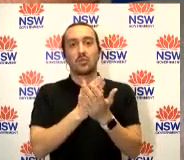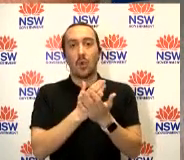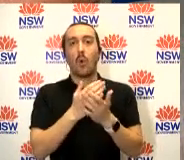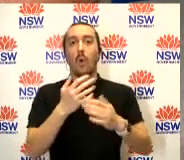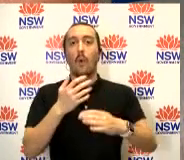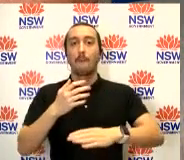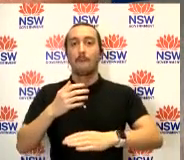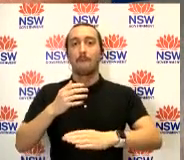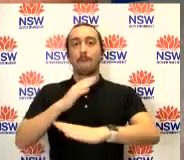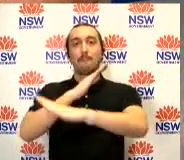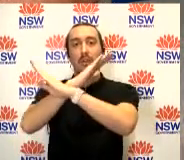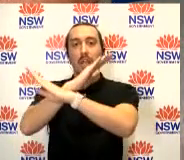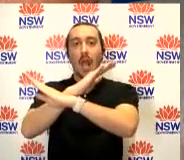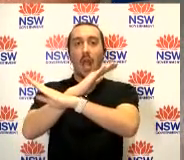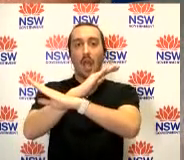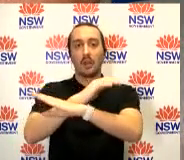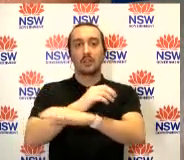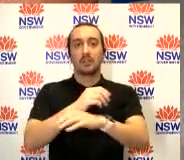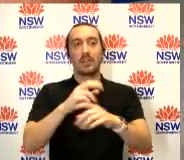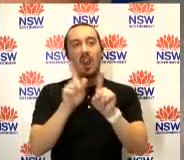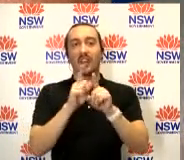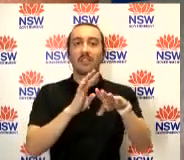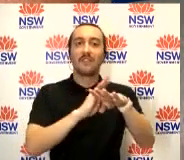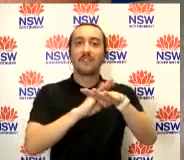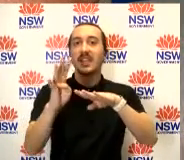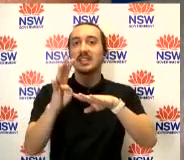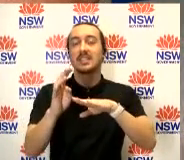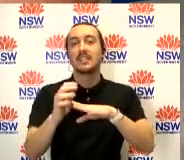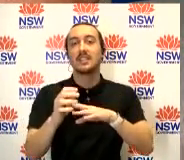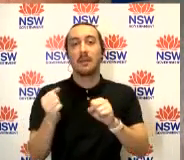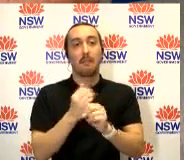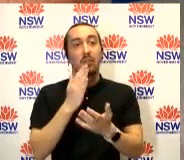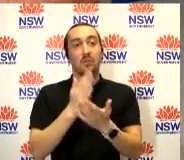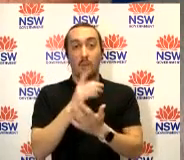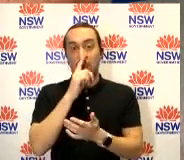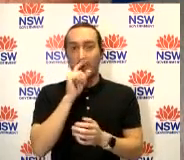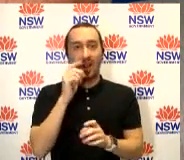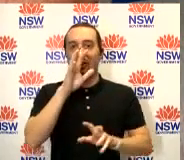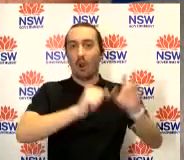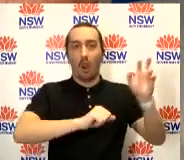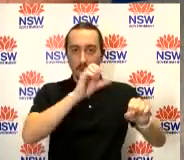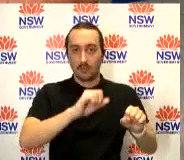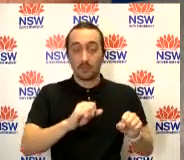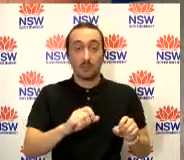other fencing system, to make sure that, in particular, children don't start climbing it.